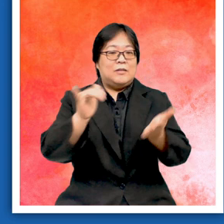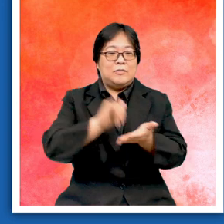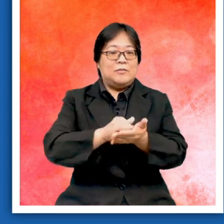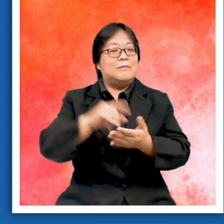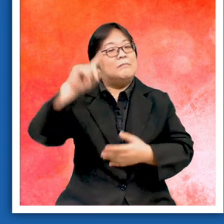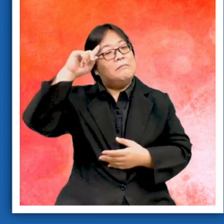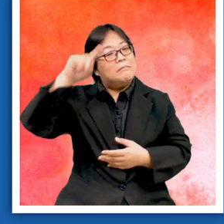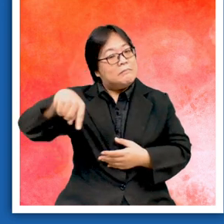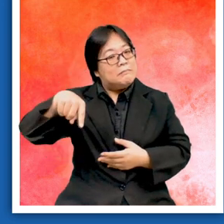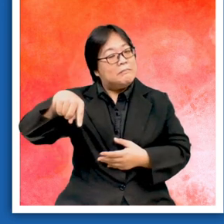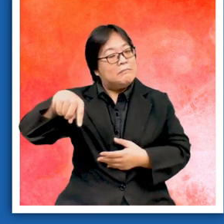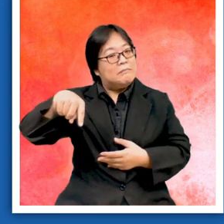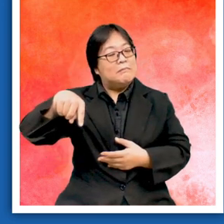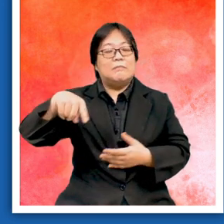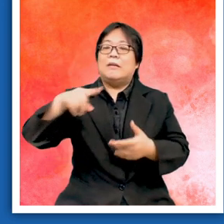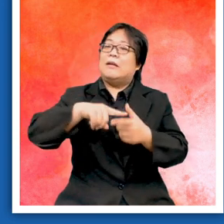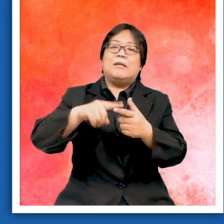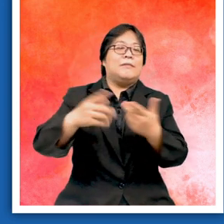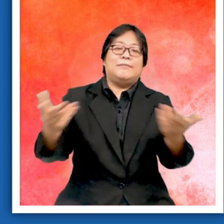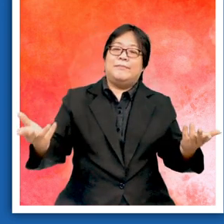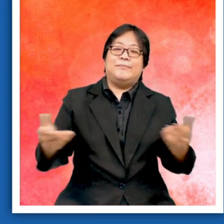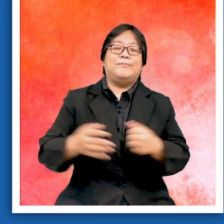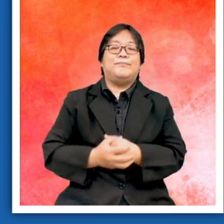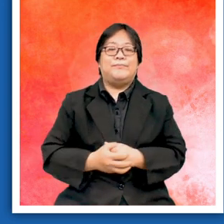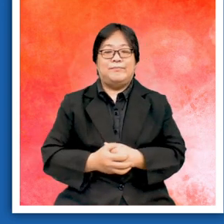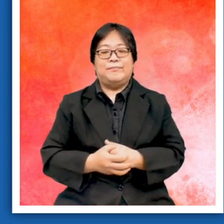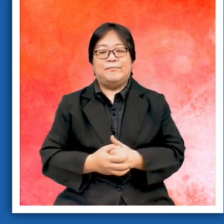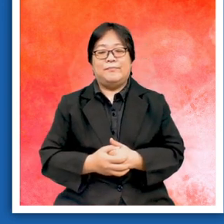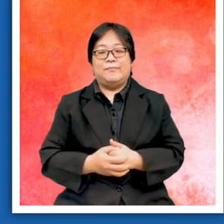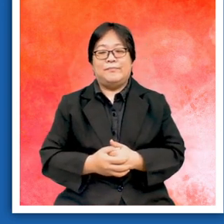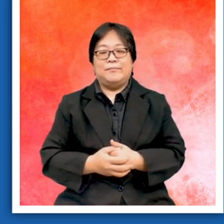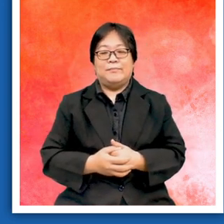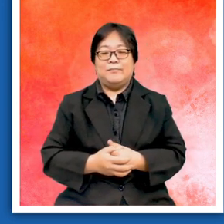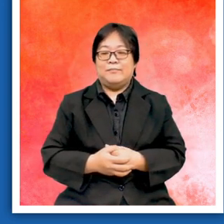case or whatnot. So,